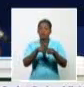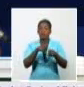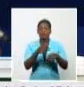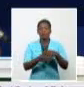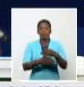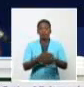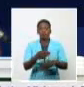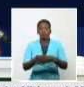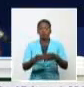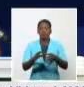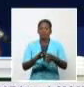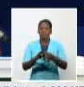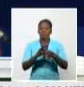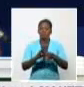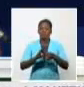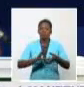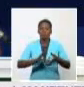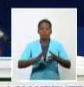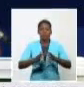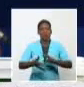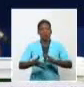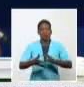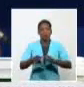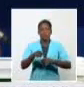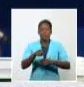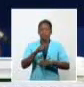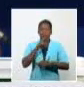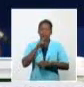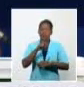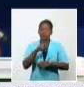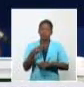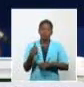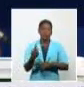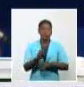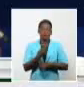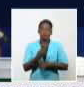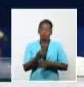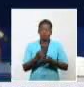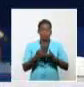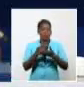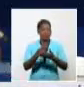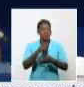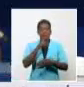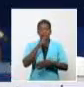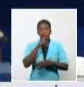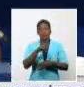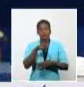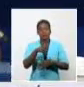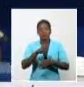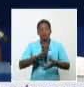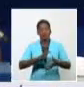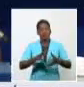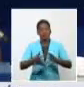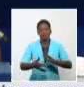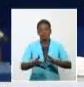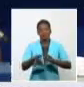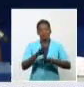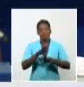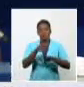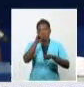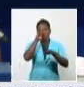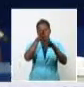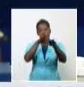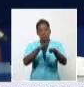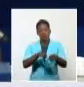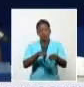disease, a chronic brain disease, who had been admitted to the hospital and was undergoing intensive